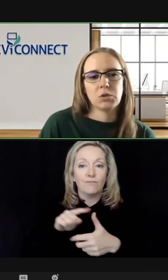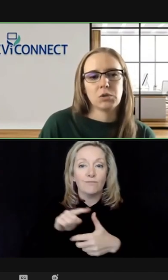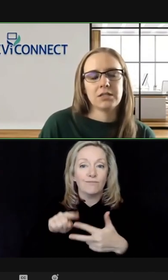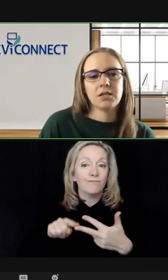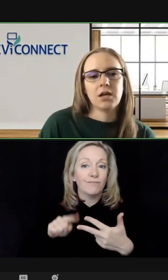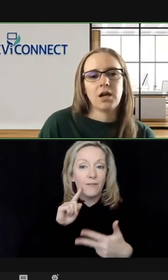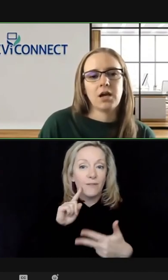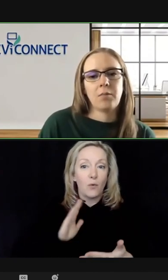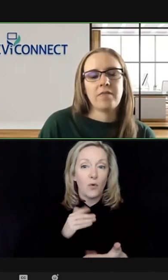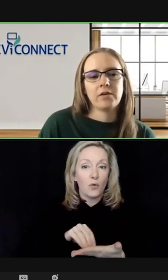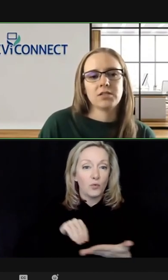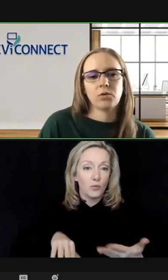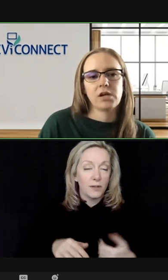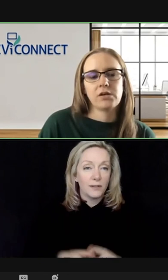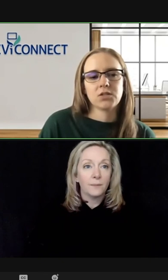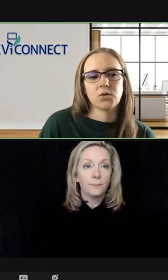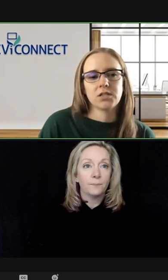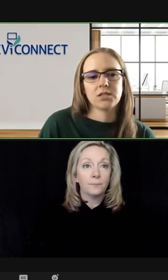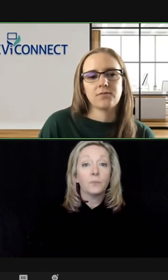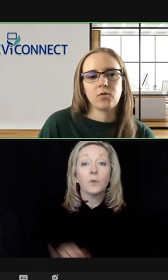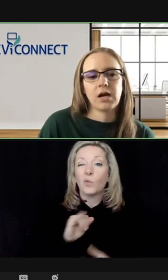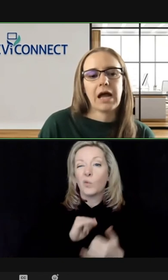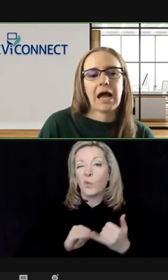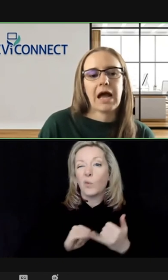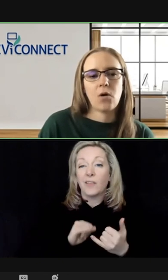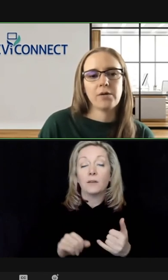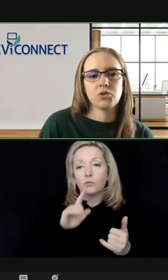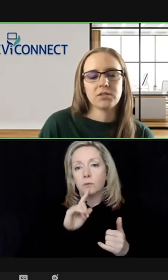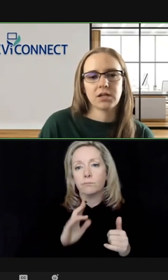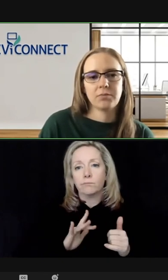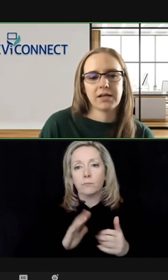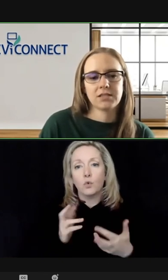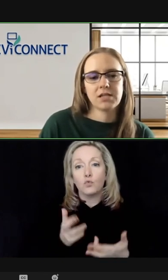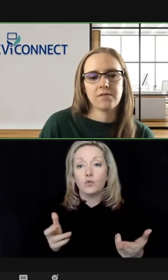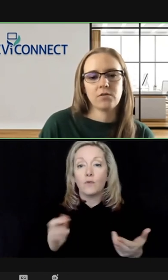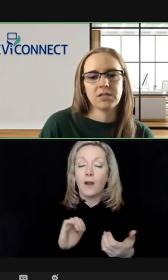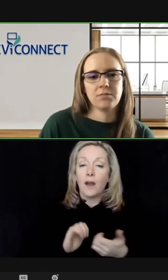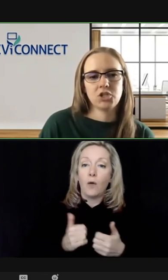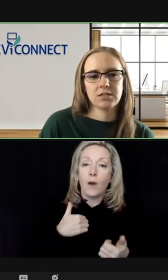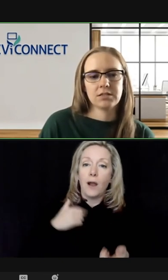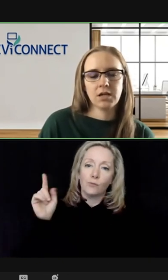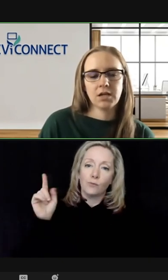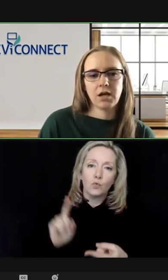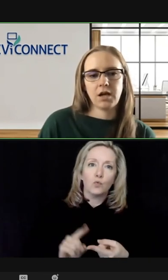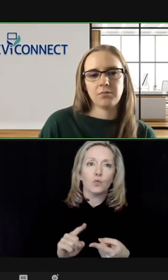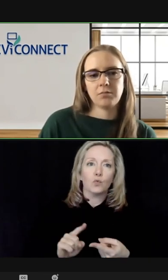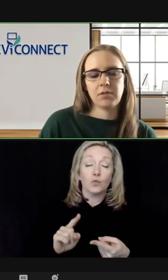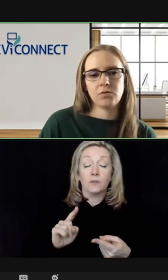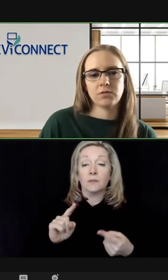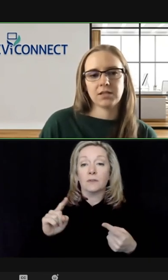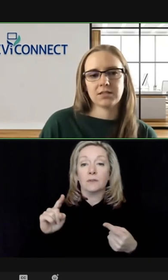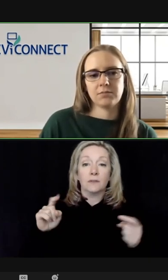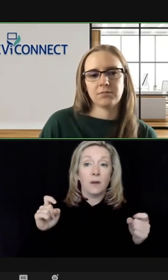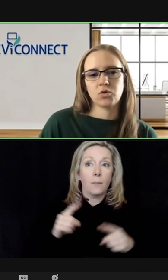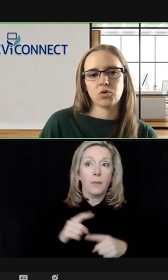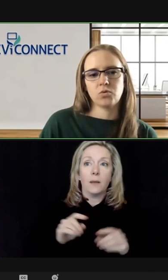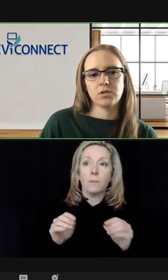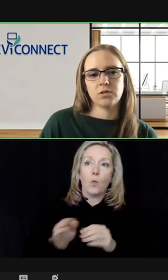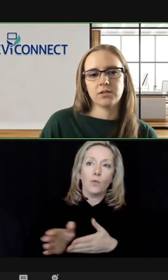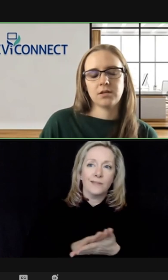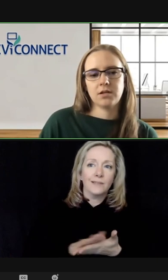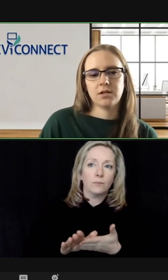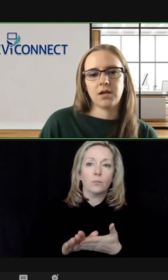for our students. And then there's some great resources for how I reduce the complexity of those images and using some